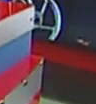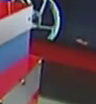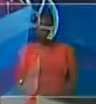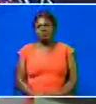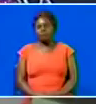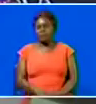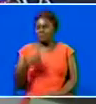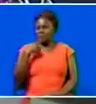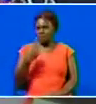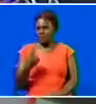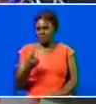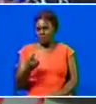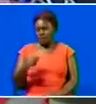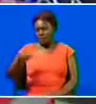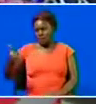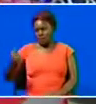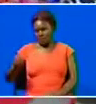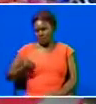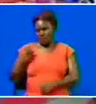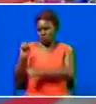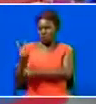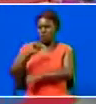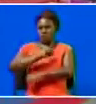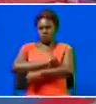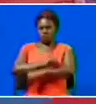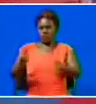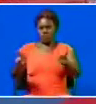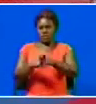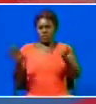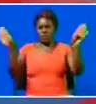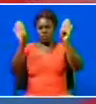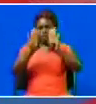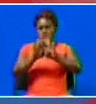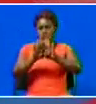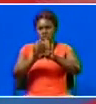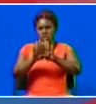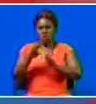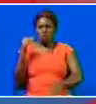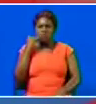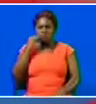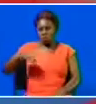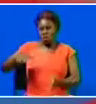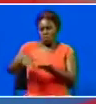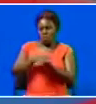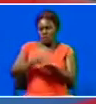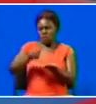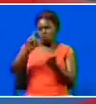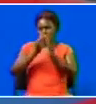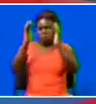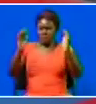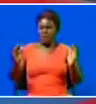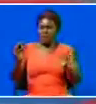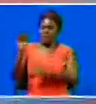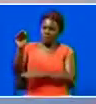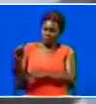We did mention that another girls' secondary school is on the spot, that is Nia Girls, and that forms the basis of a big question tonight on KTN Prime.